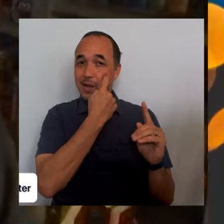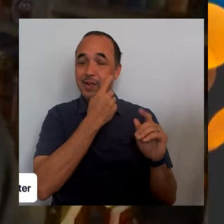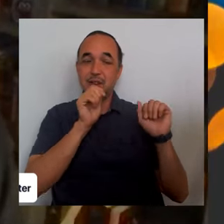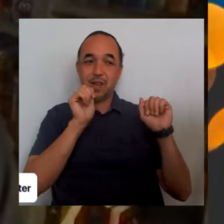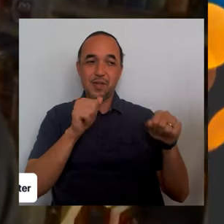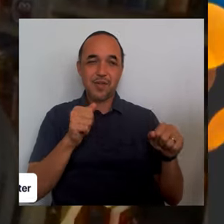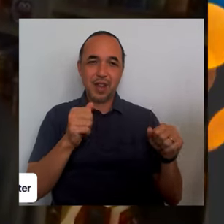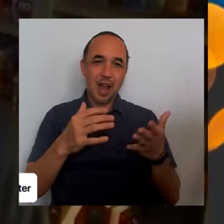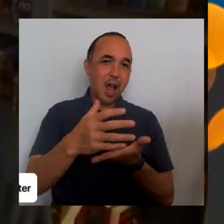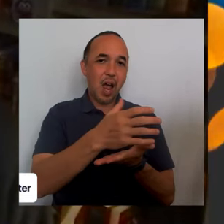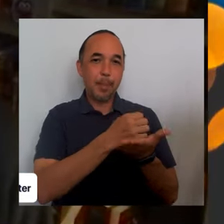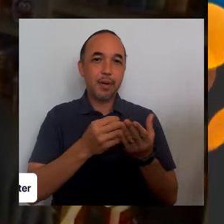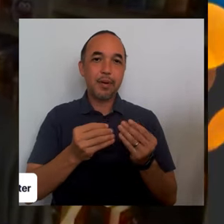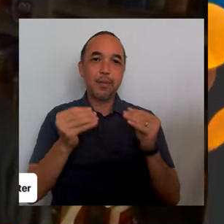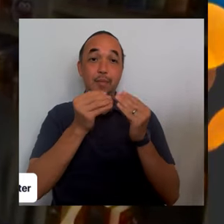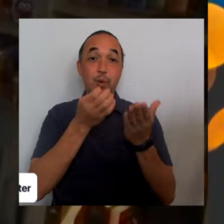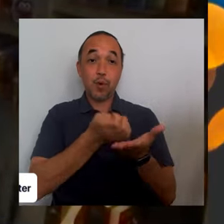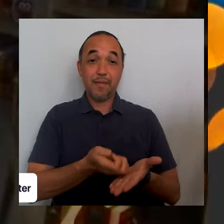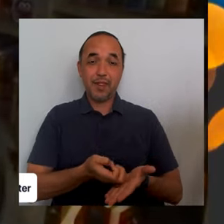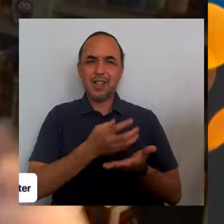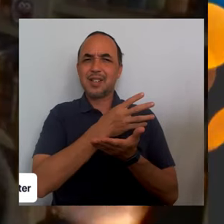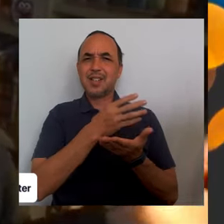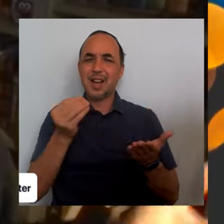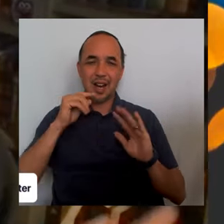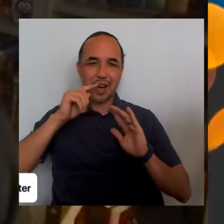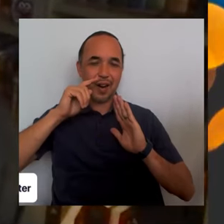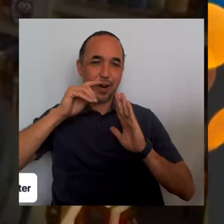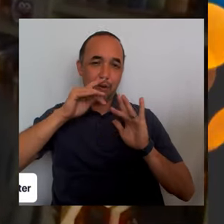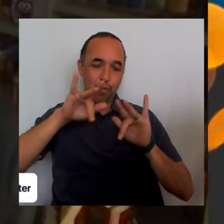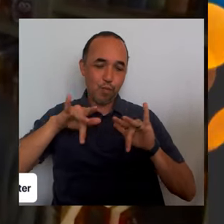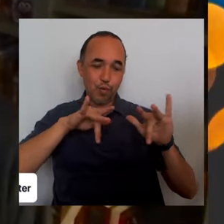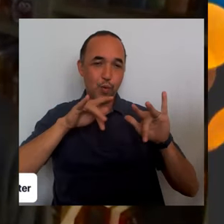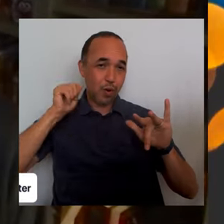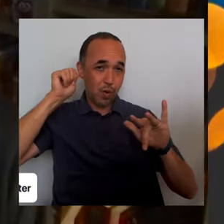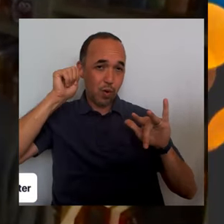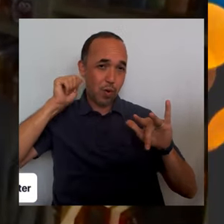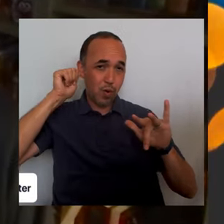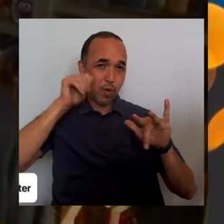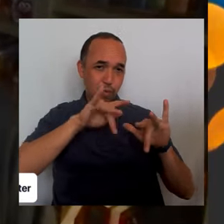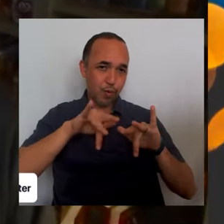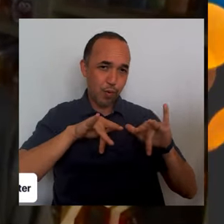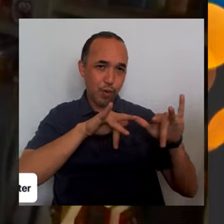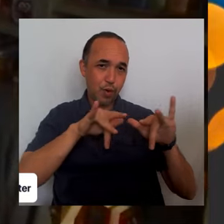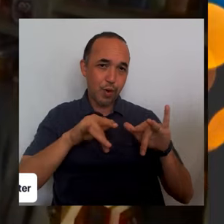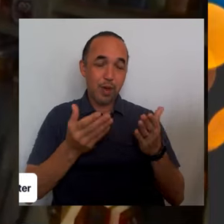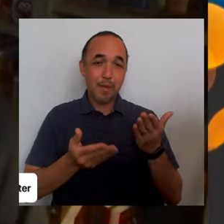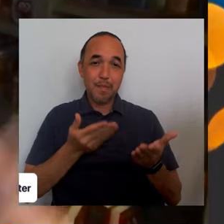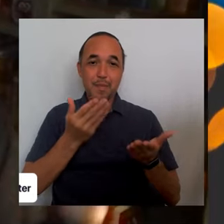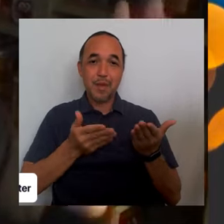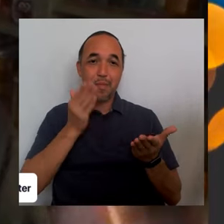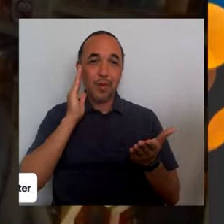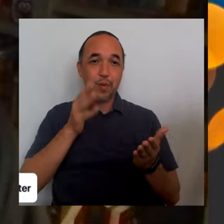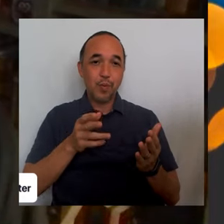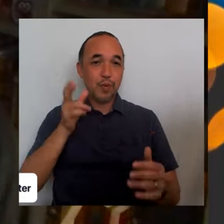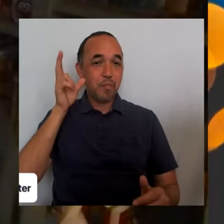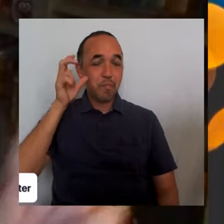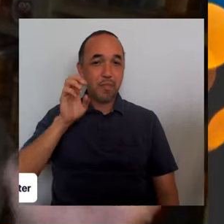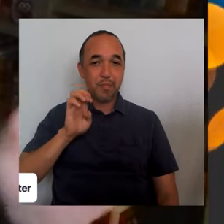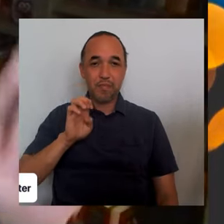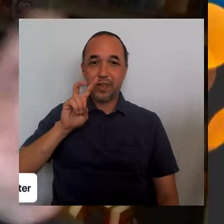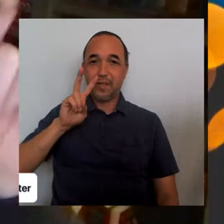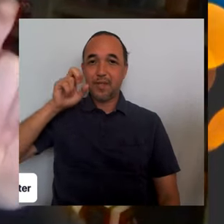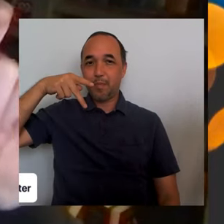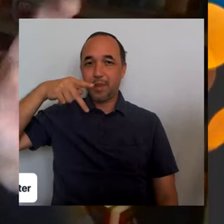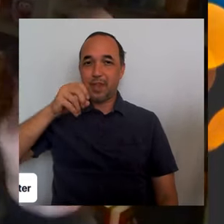spectrums. And you're also recording audio, so you can possibly catch some EVPs or disembodied sounds. And there is a